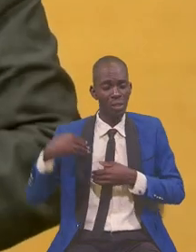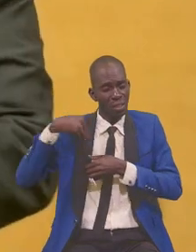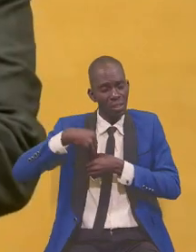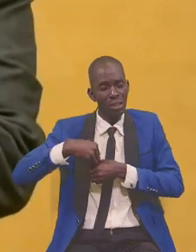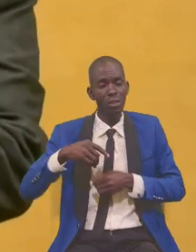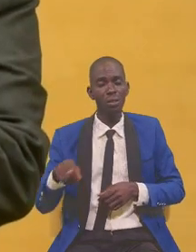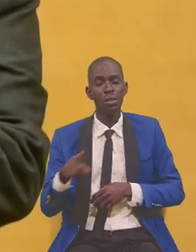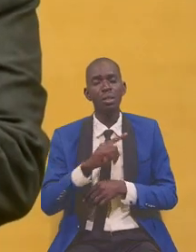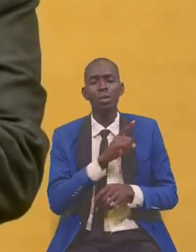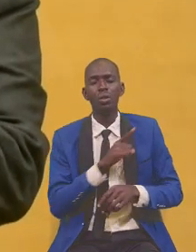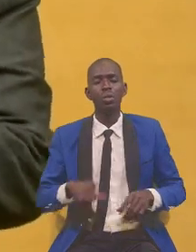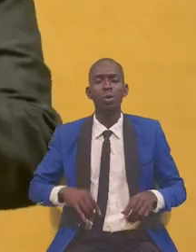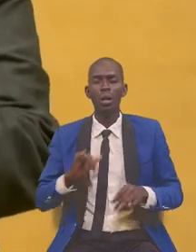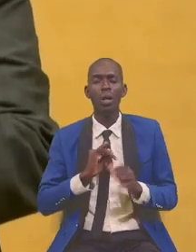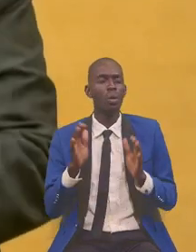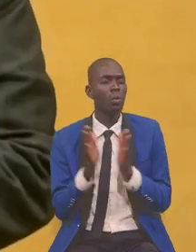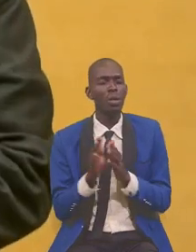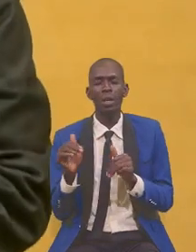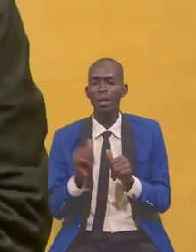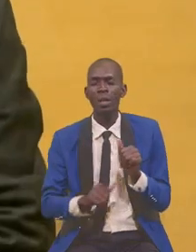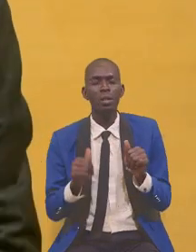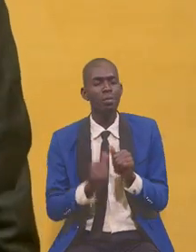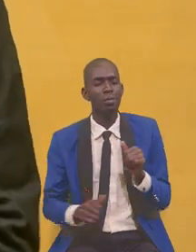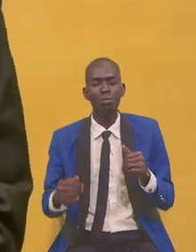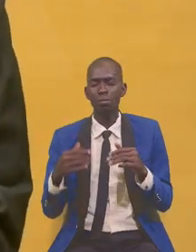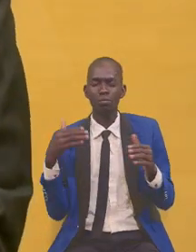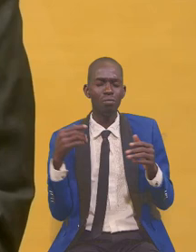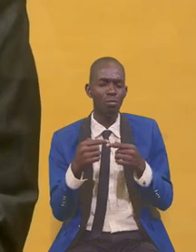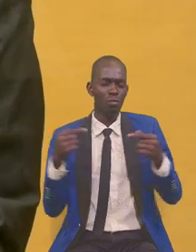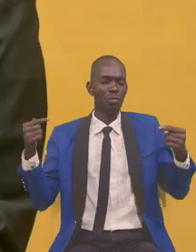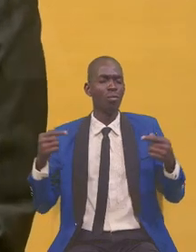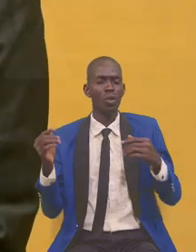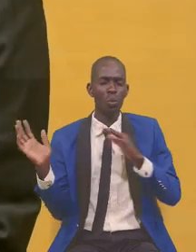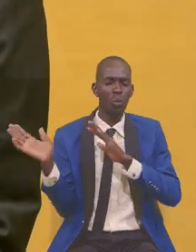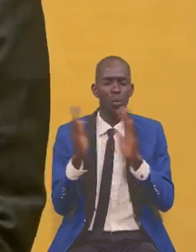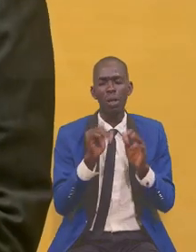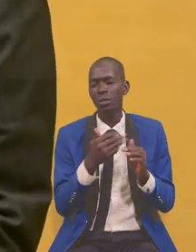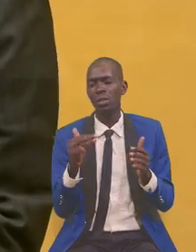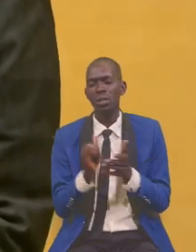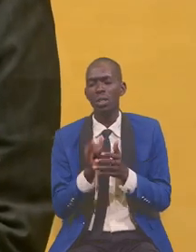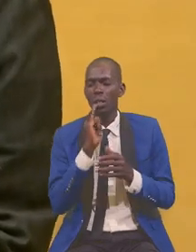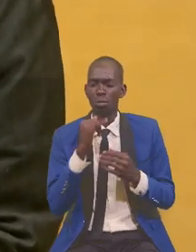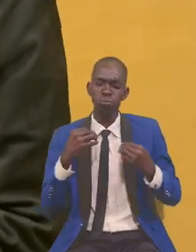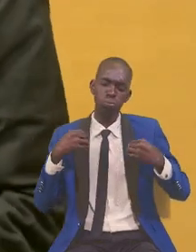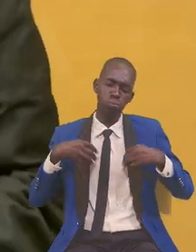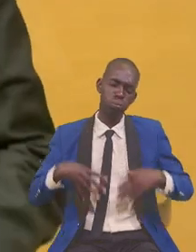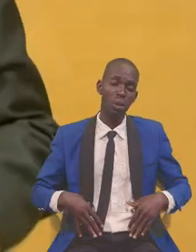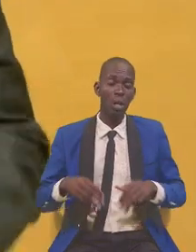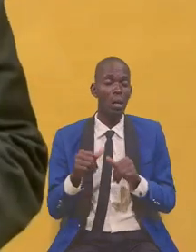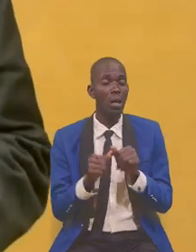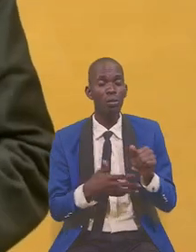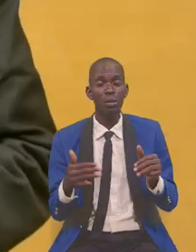pray every contrary wind, every sin that is depressing, every sin that